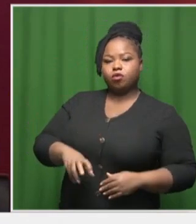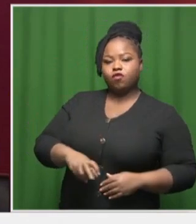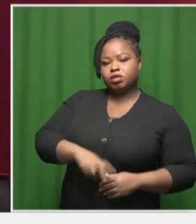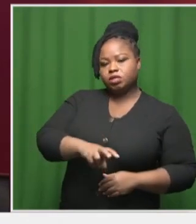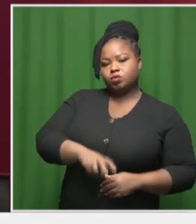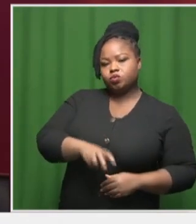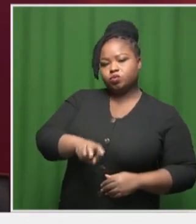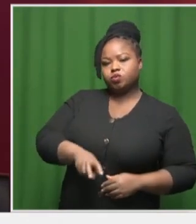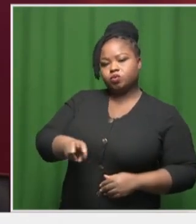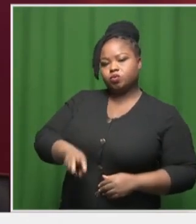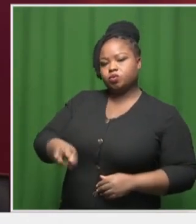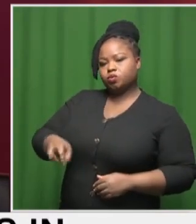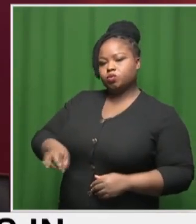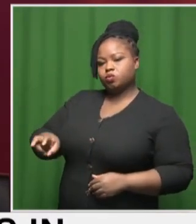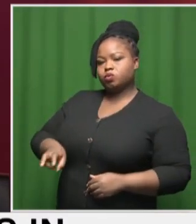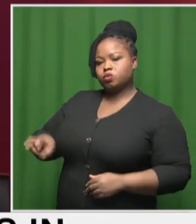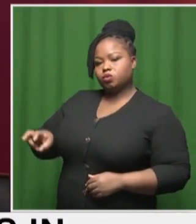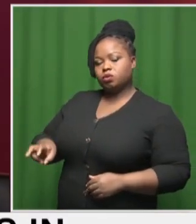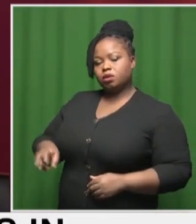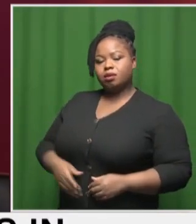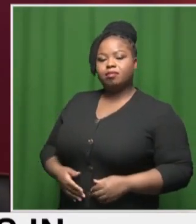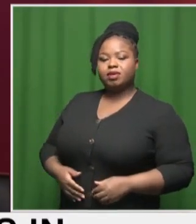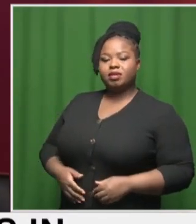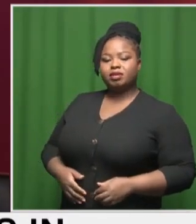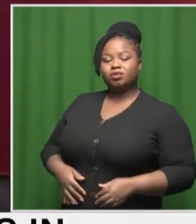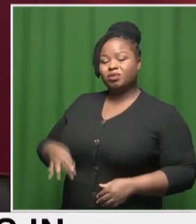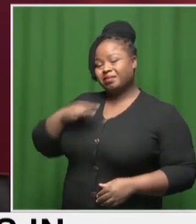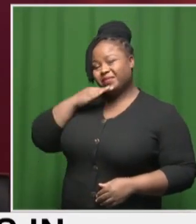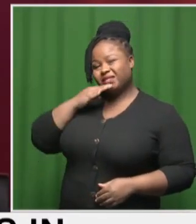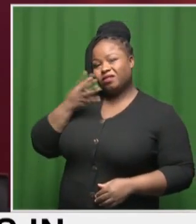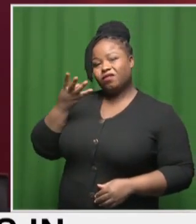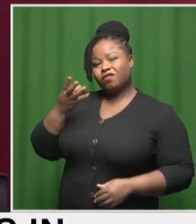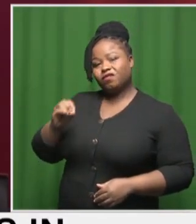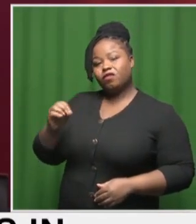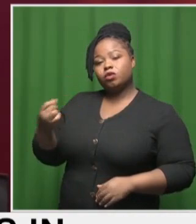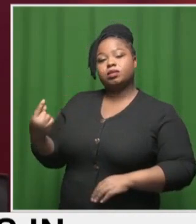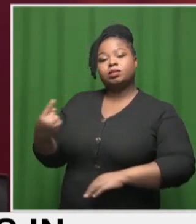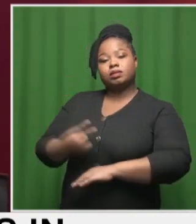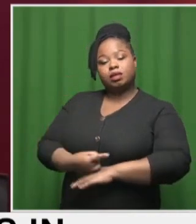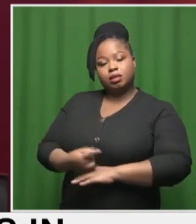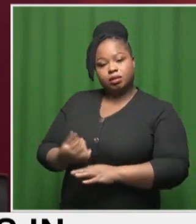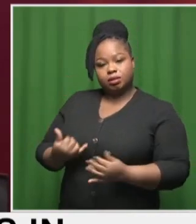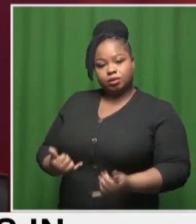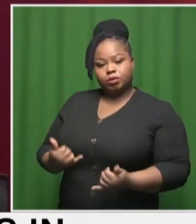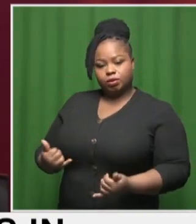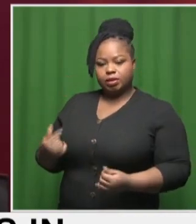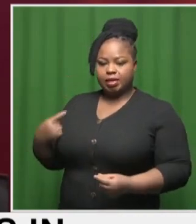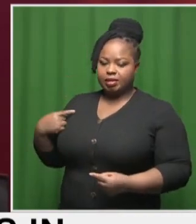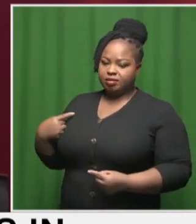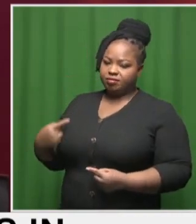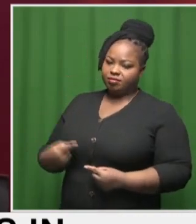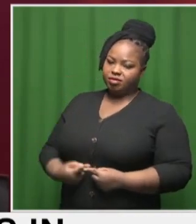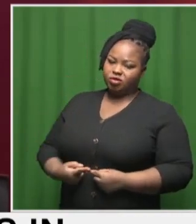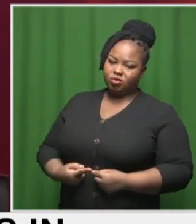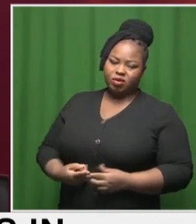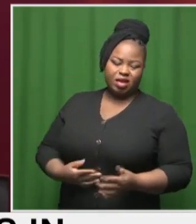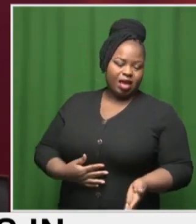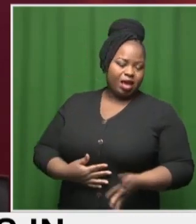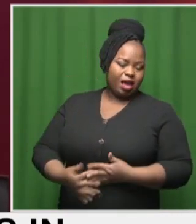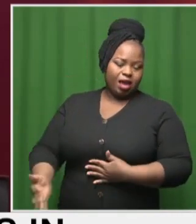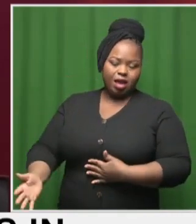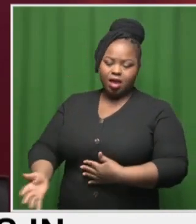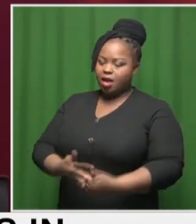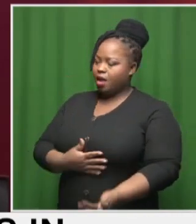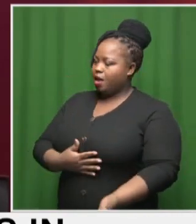days in every province. So that's exactly 40 days today. Wow. And every corner that it has